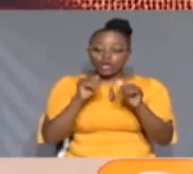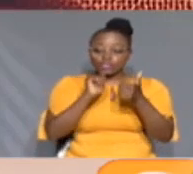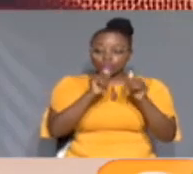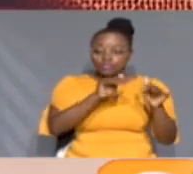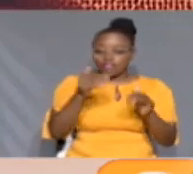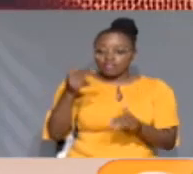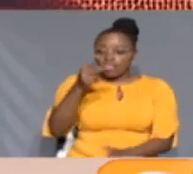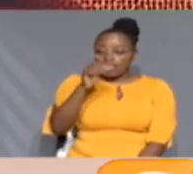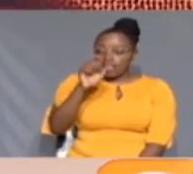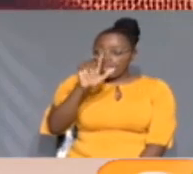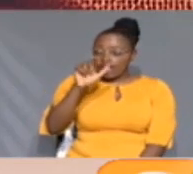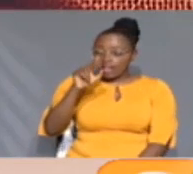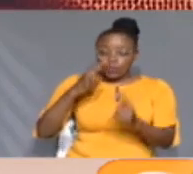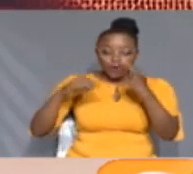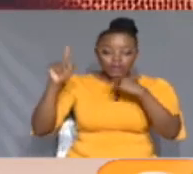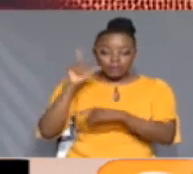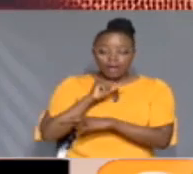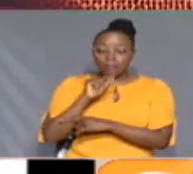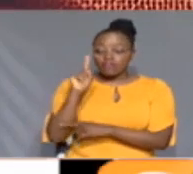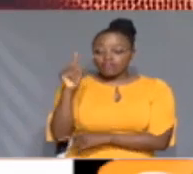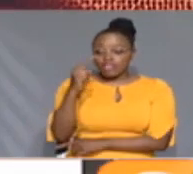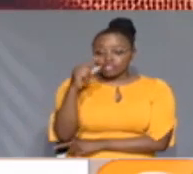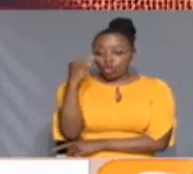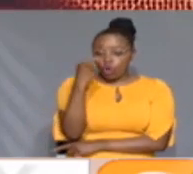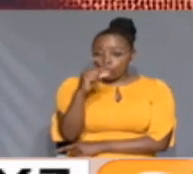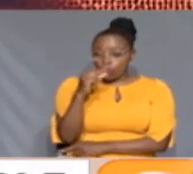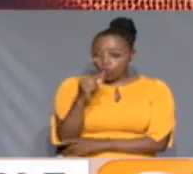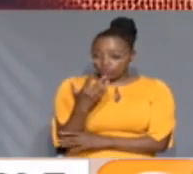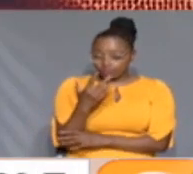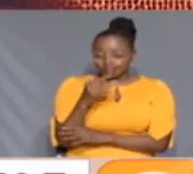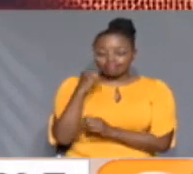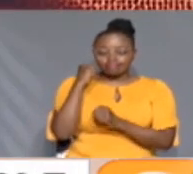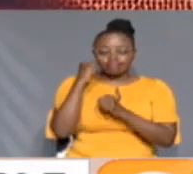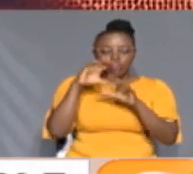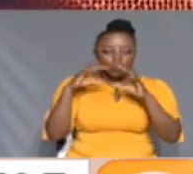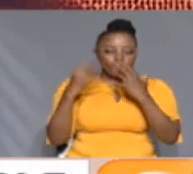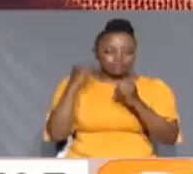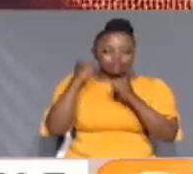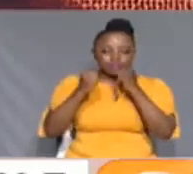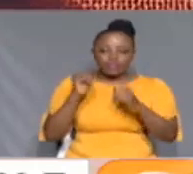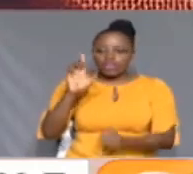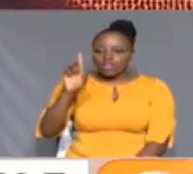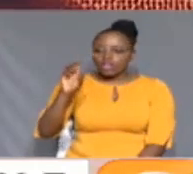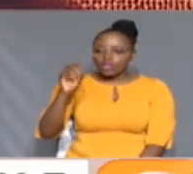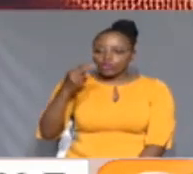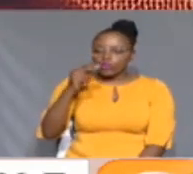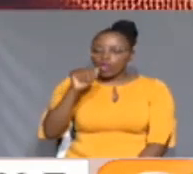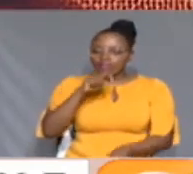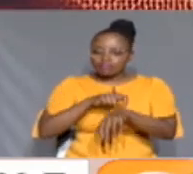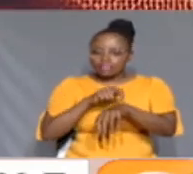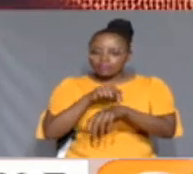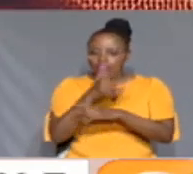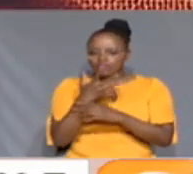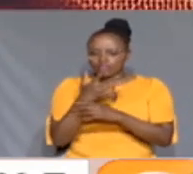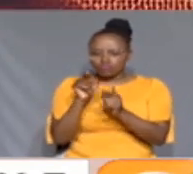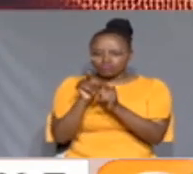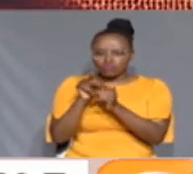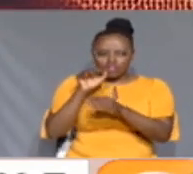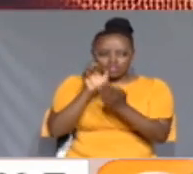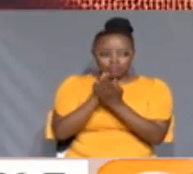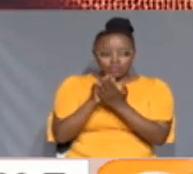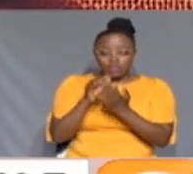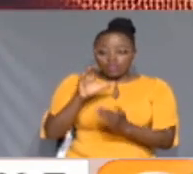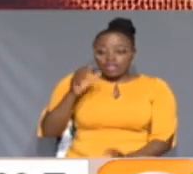Hellen Obiri bagged her first gold medal at the World Athletics Championships in Doha, Qatar, as she held on to upstage compatriot